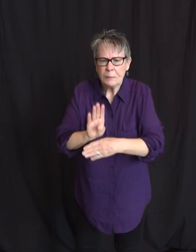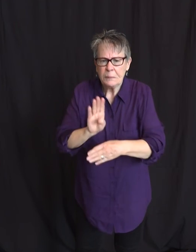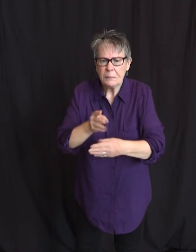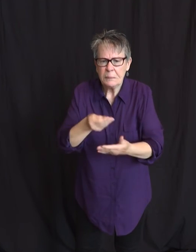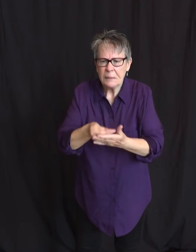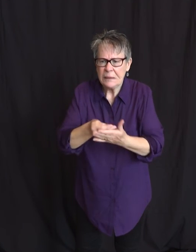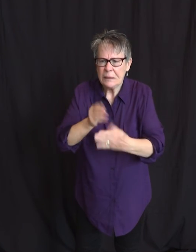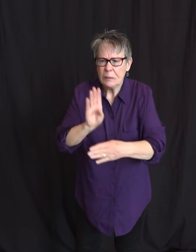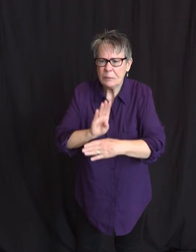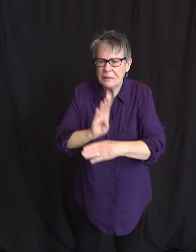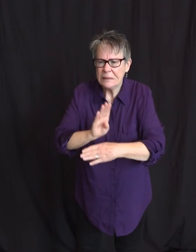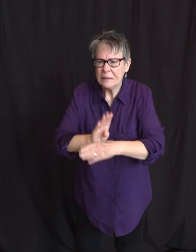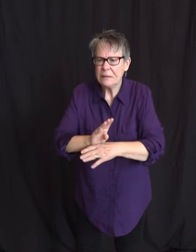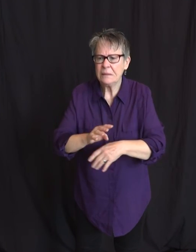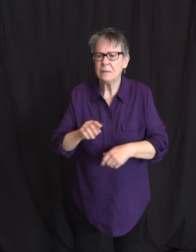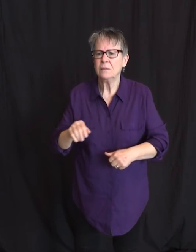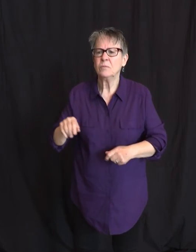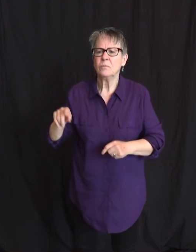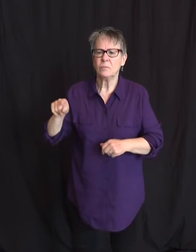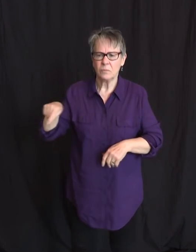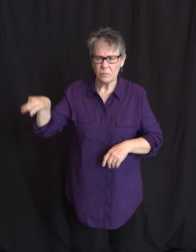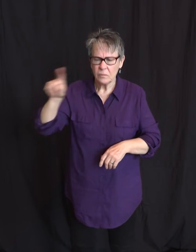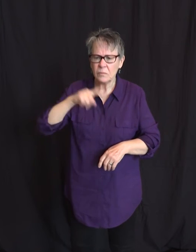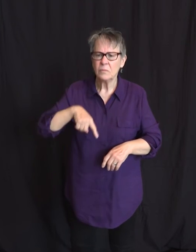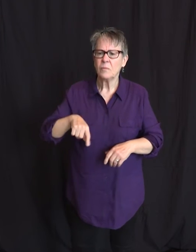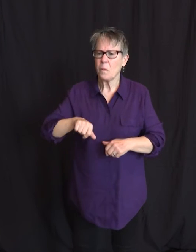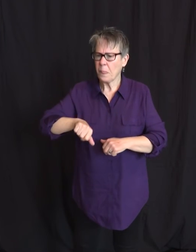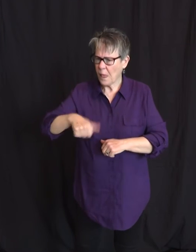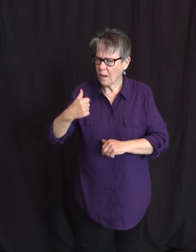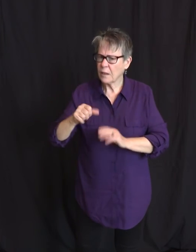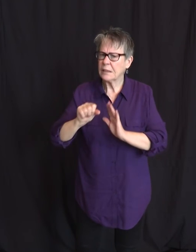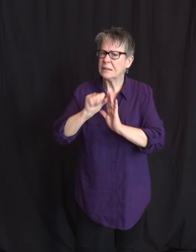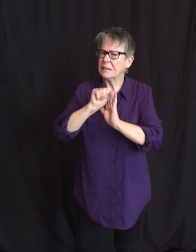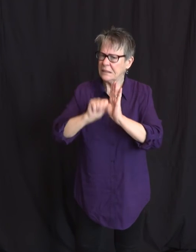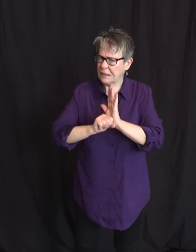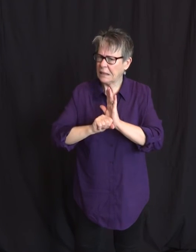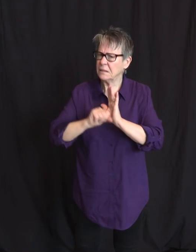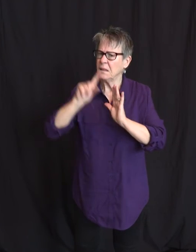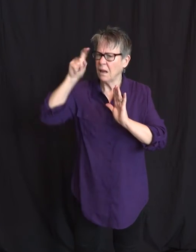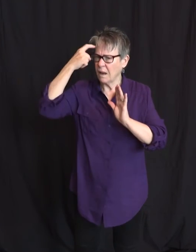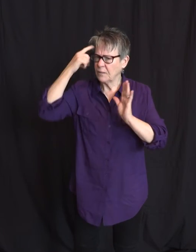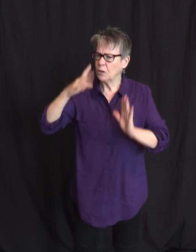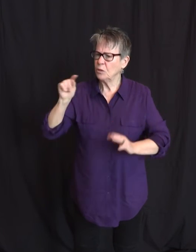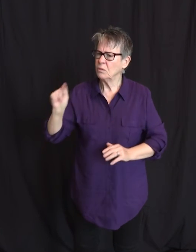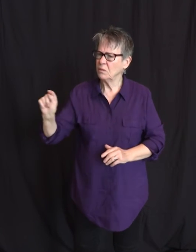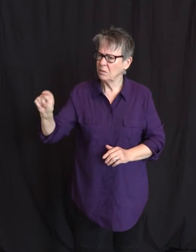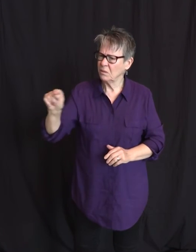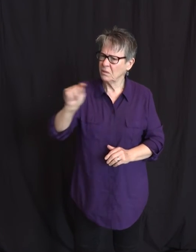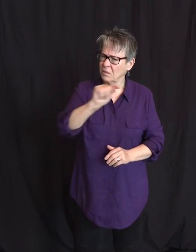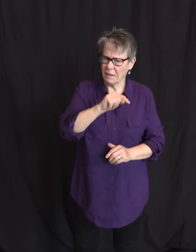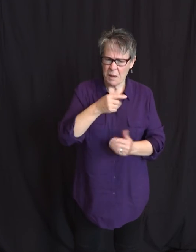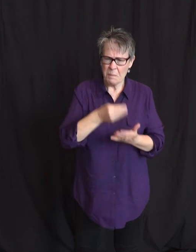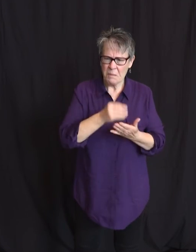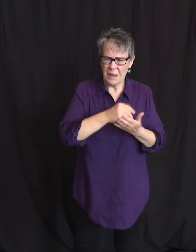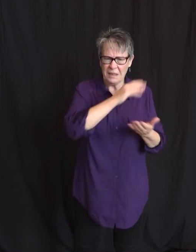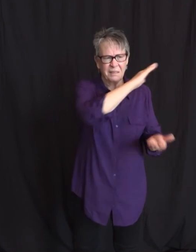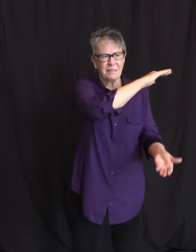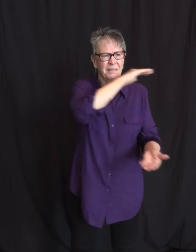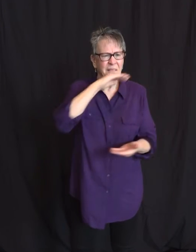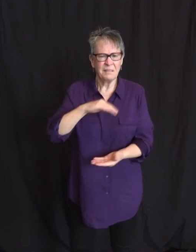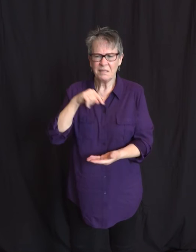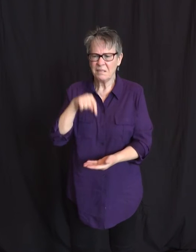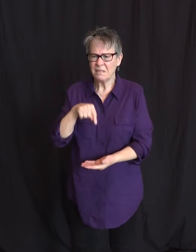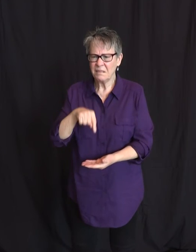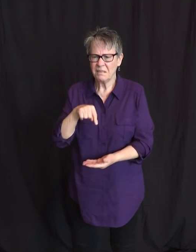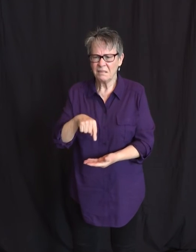states around the country is that the money as currently offered is largely unusable.